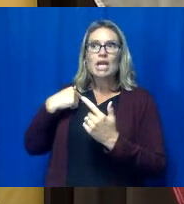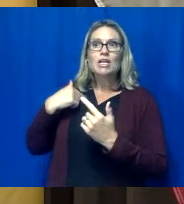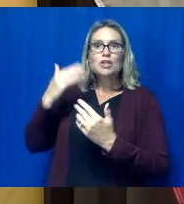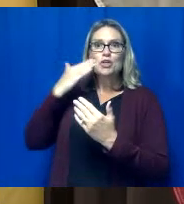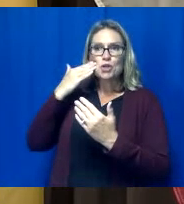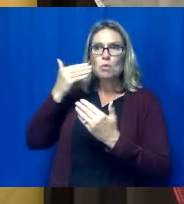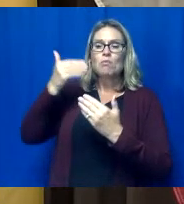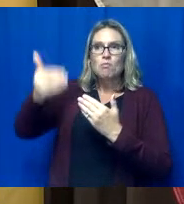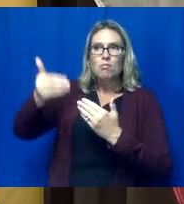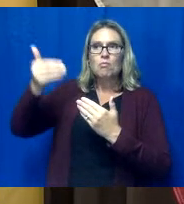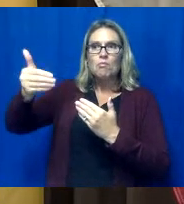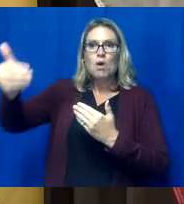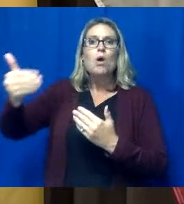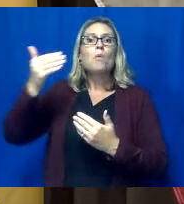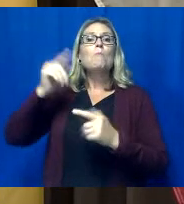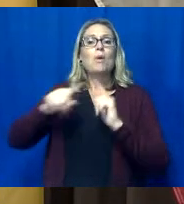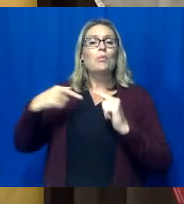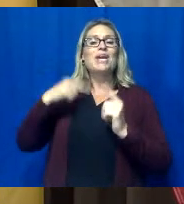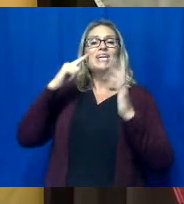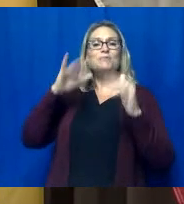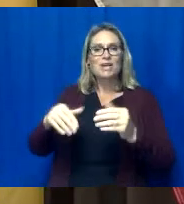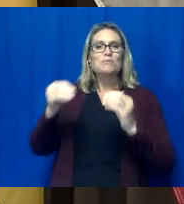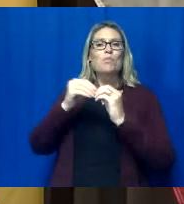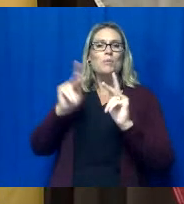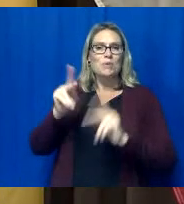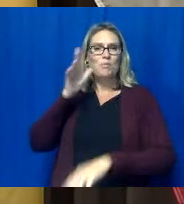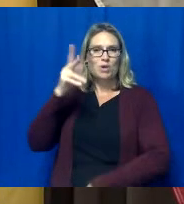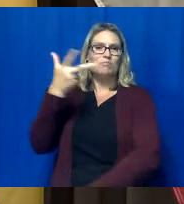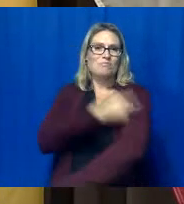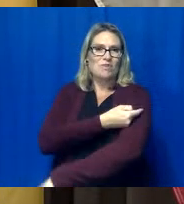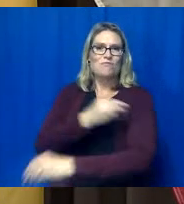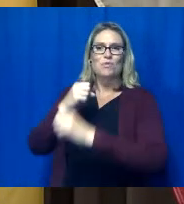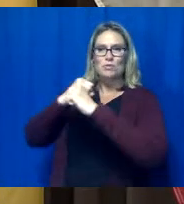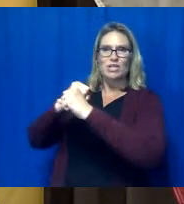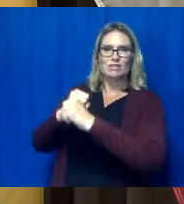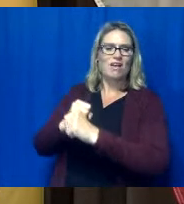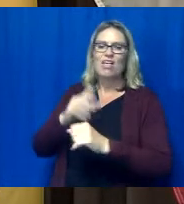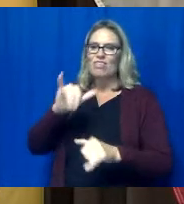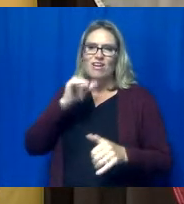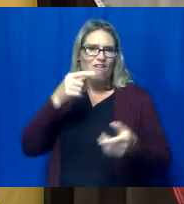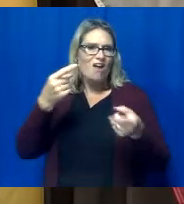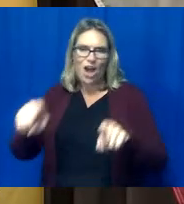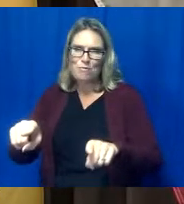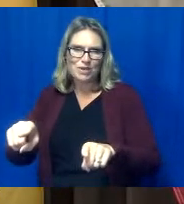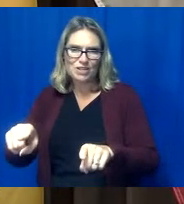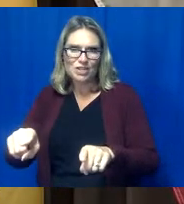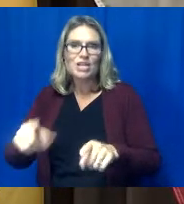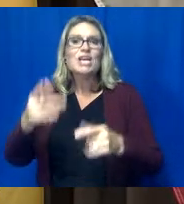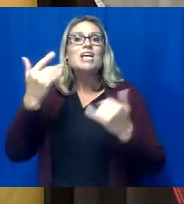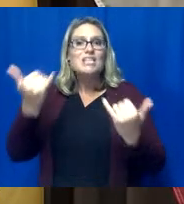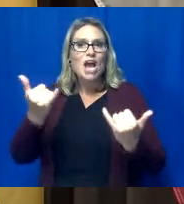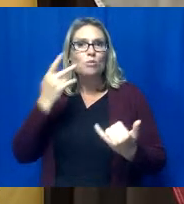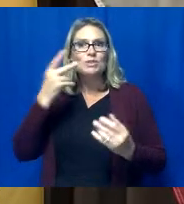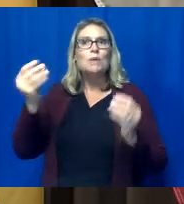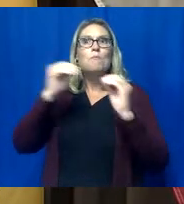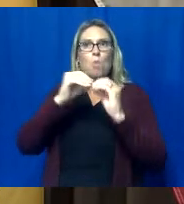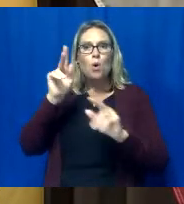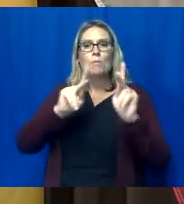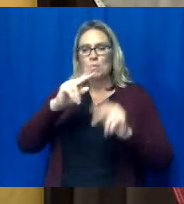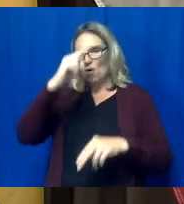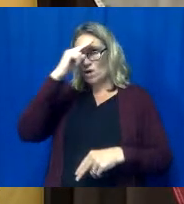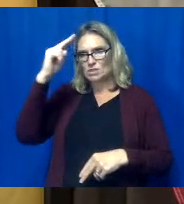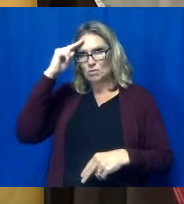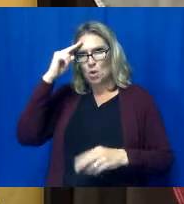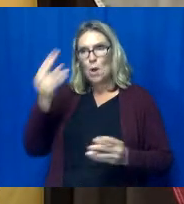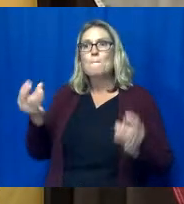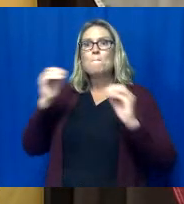have higher vaccination rates to protect us. But that didn't happen, and we're seeing all these hospitalizations and infections. So